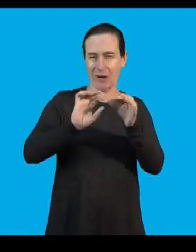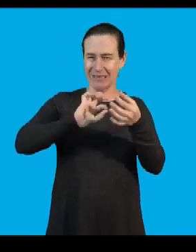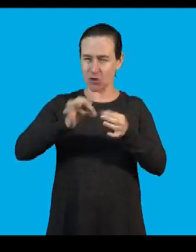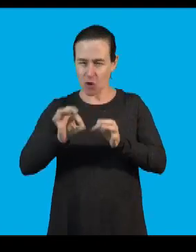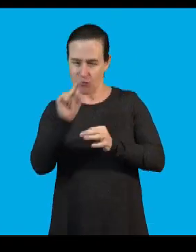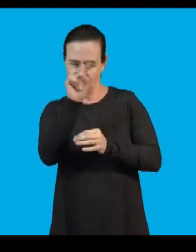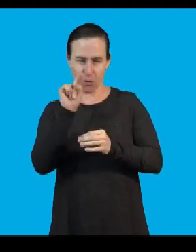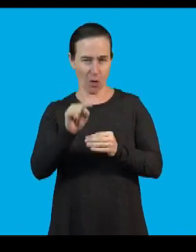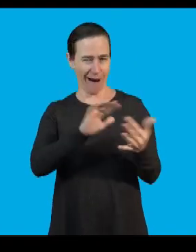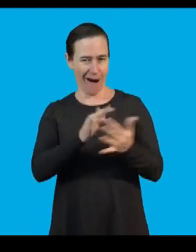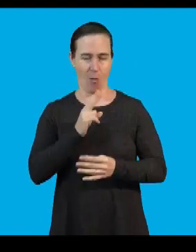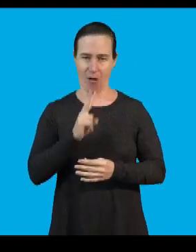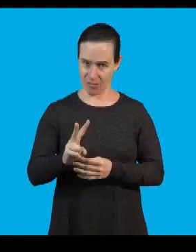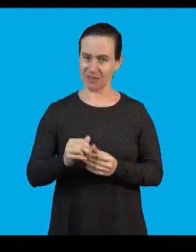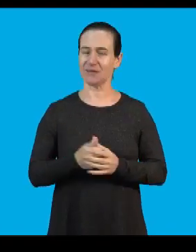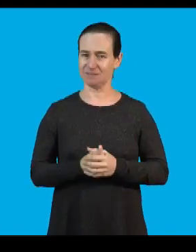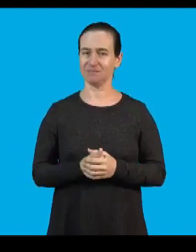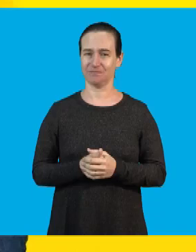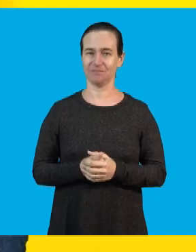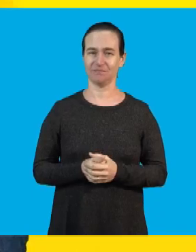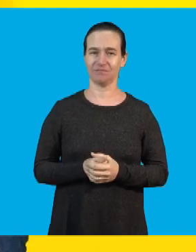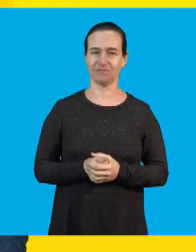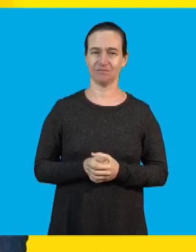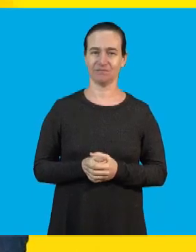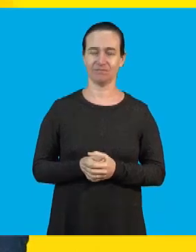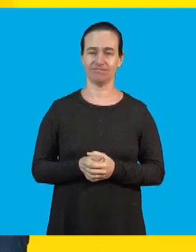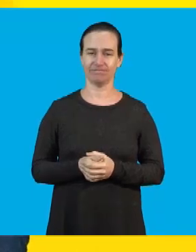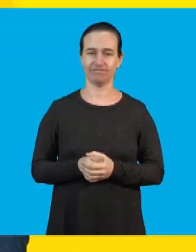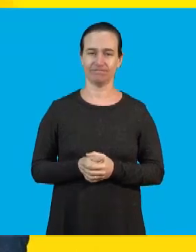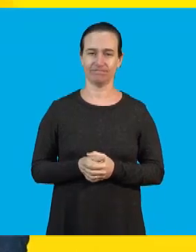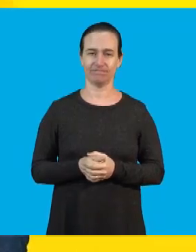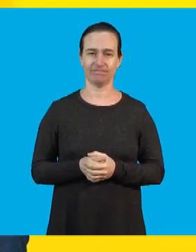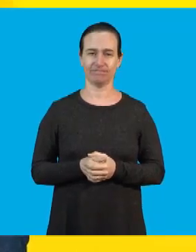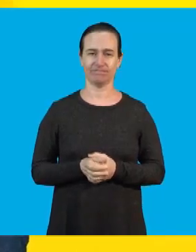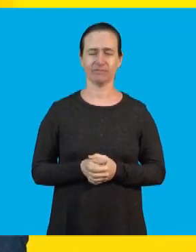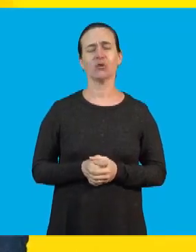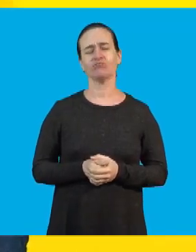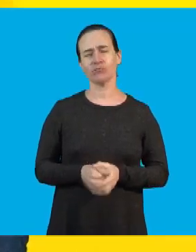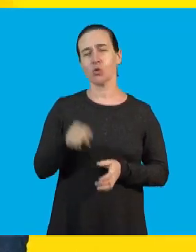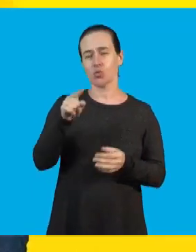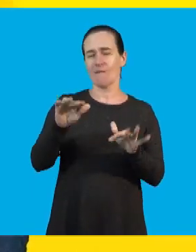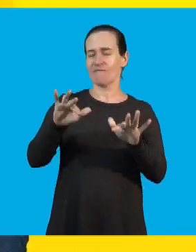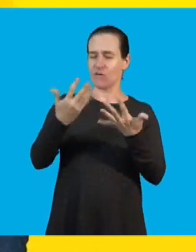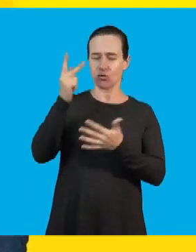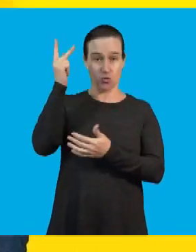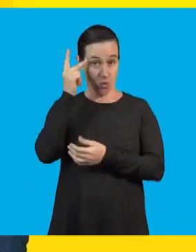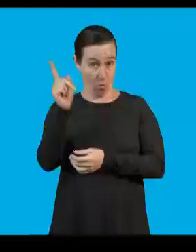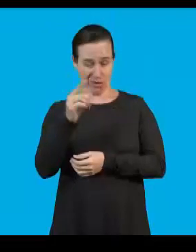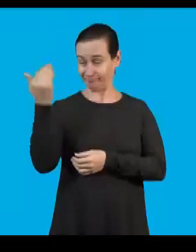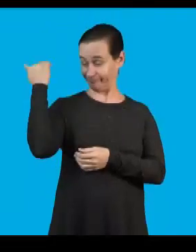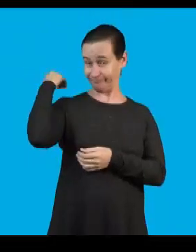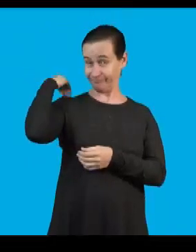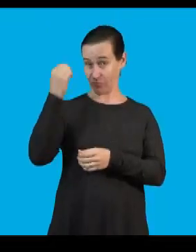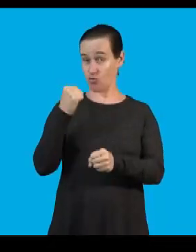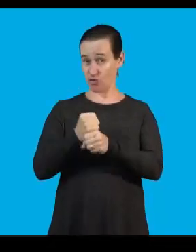our interpretation kind of questions. Right, we're moving on. What do we know? We know from